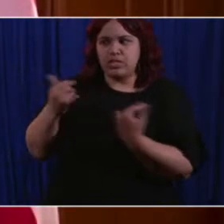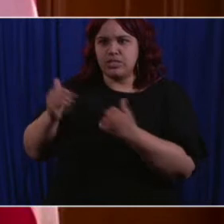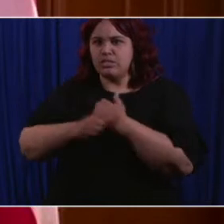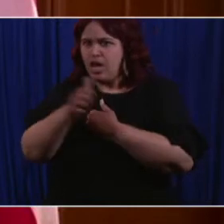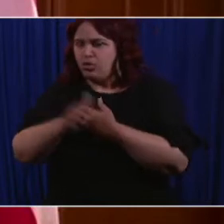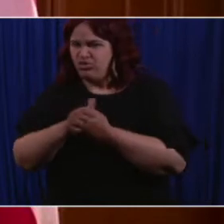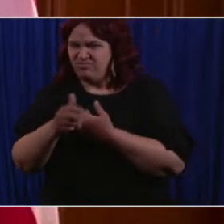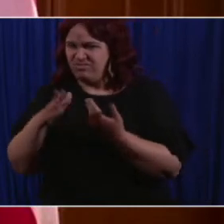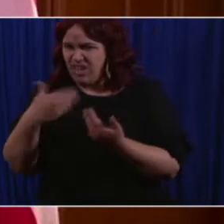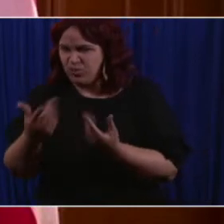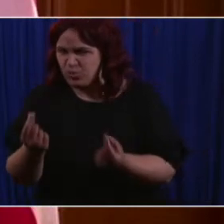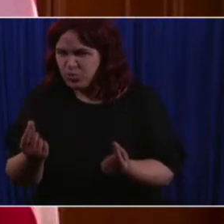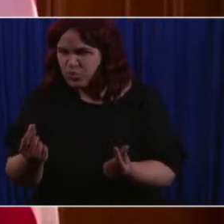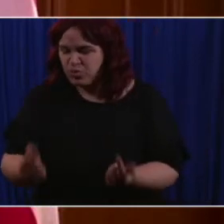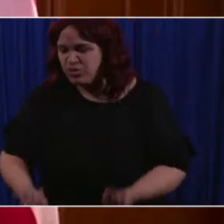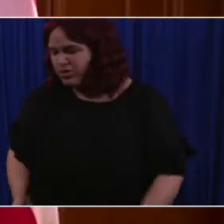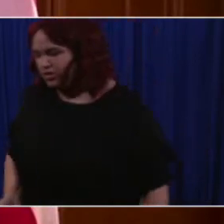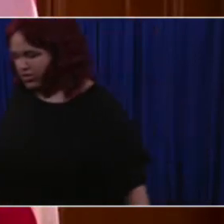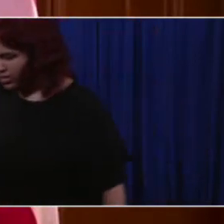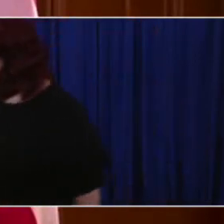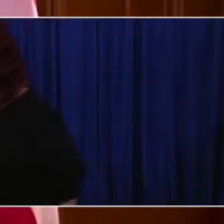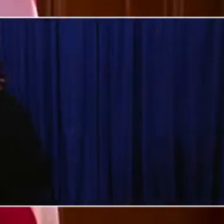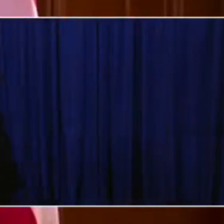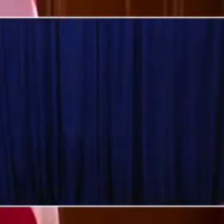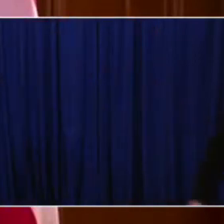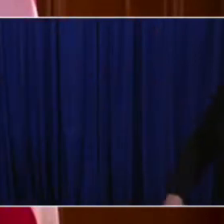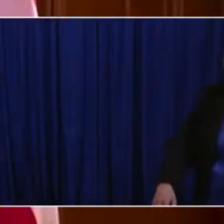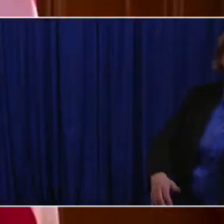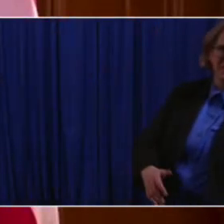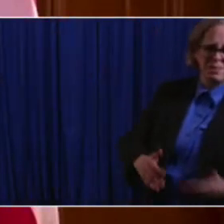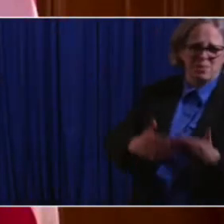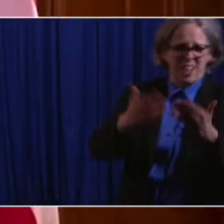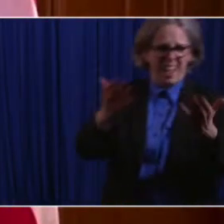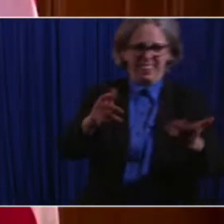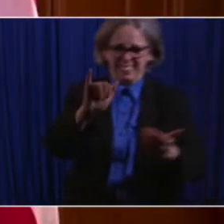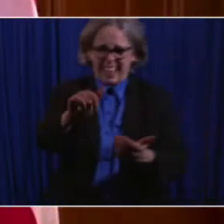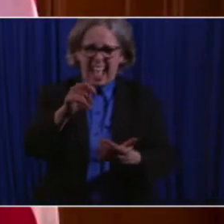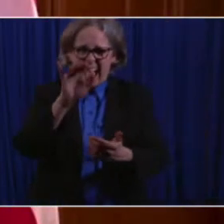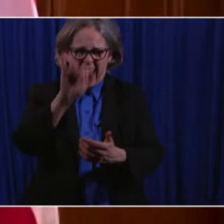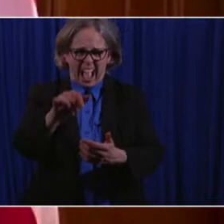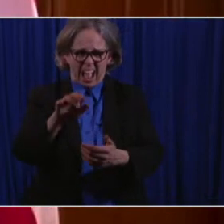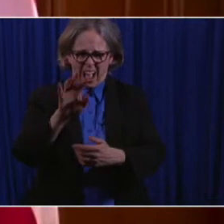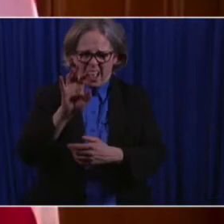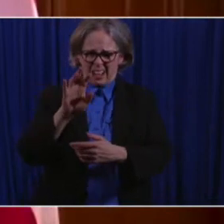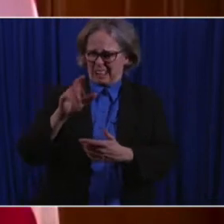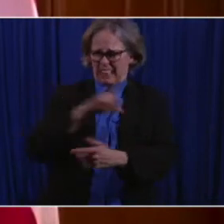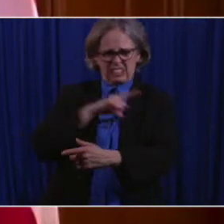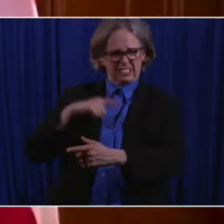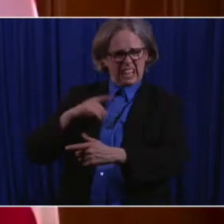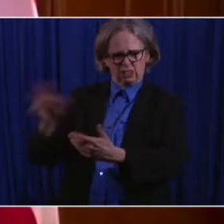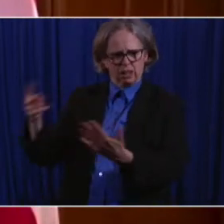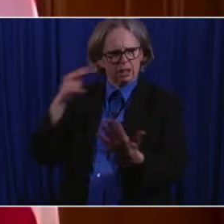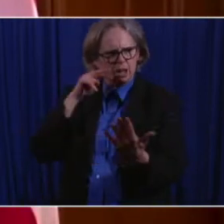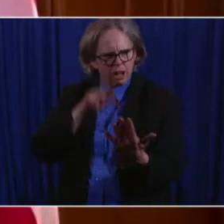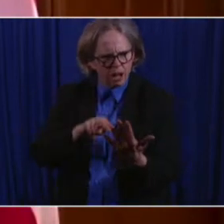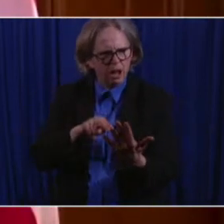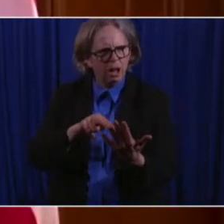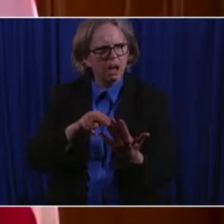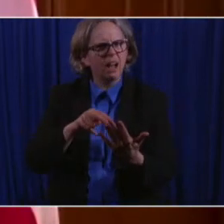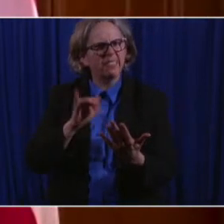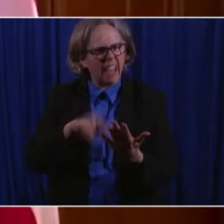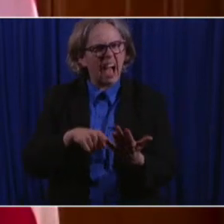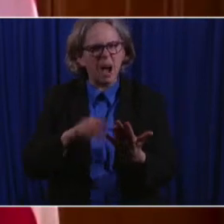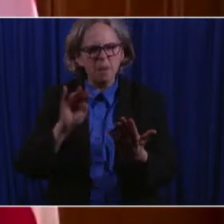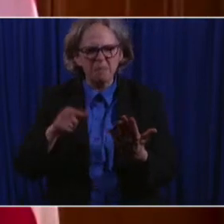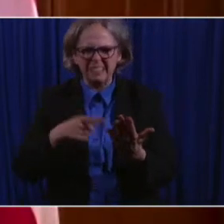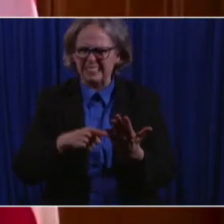to fix parts of this bill. We certainly hope that they do. And that's really all I can say. We